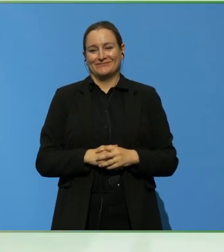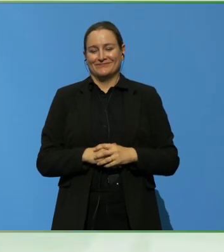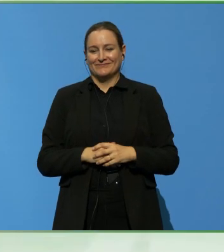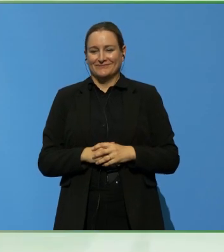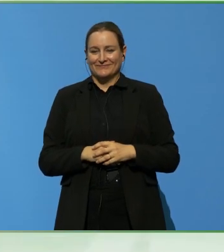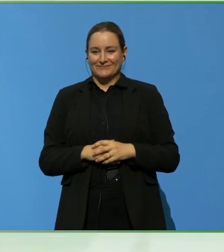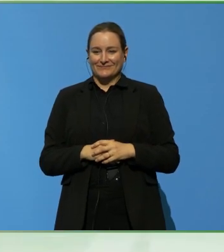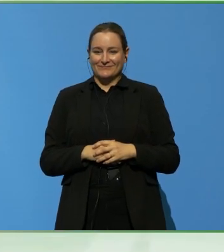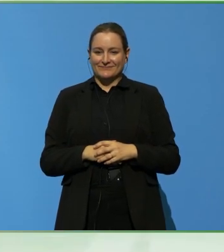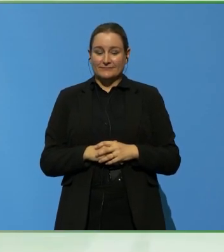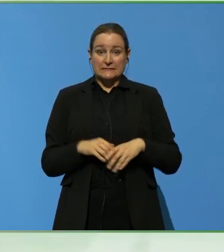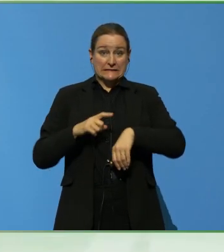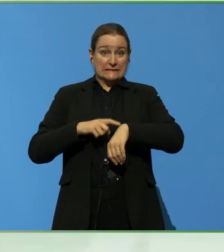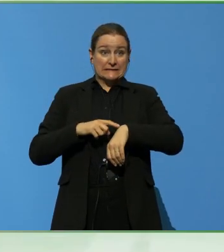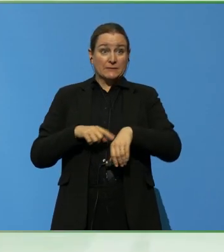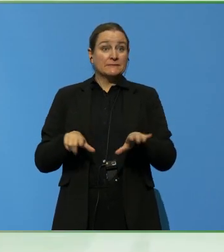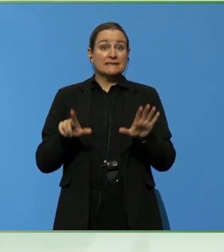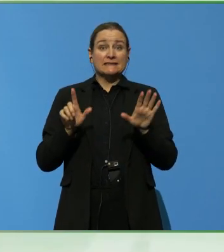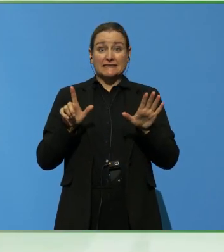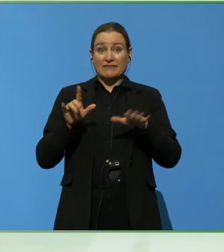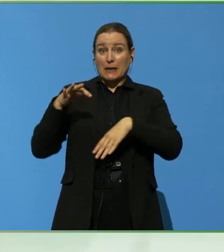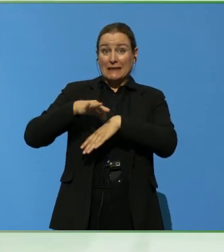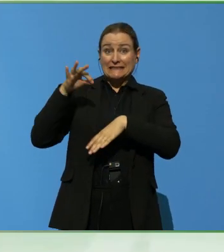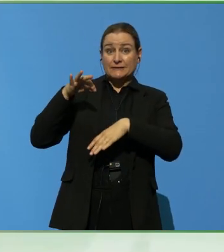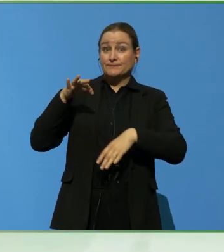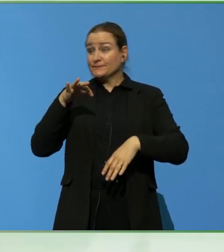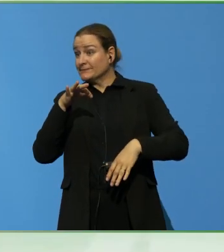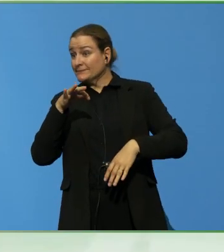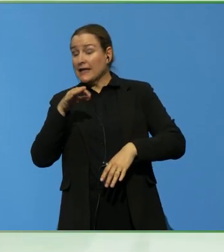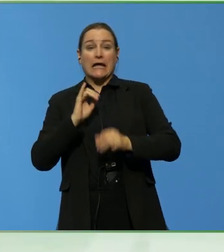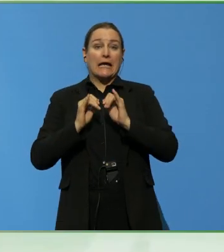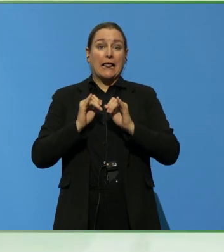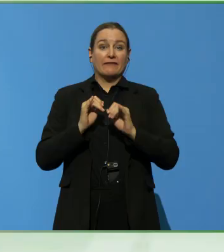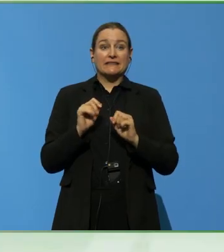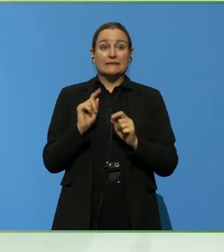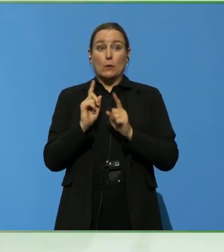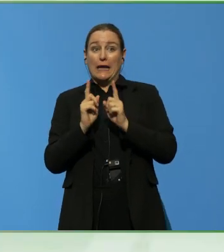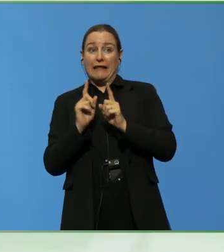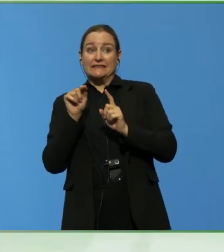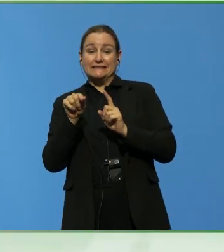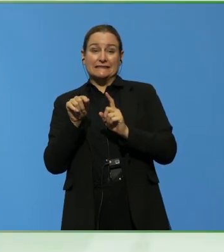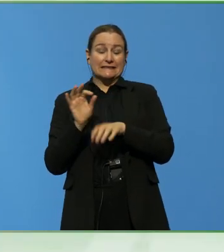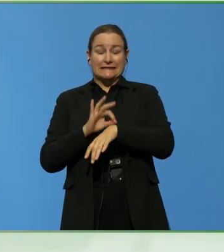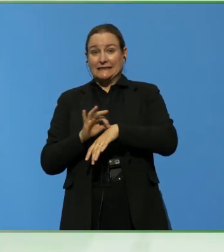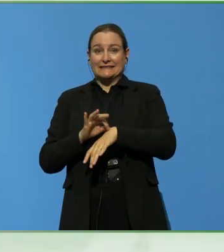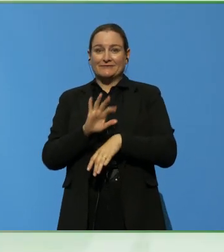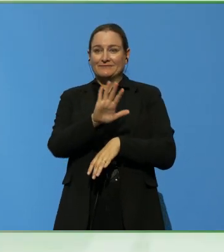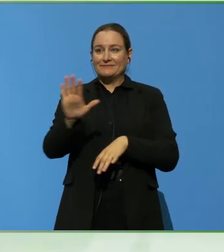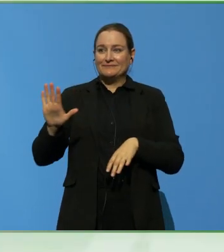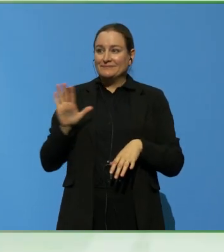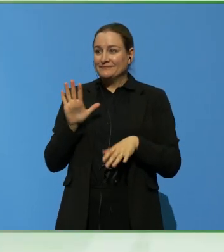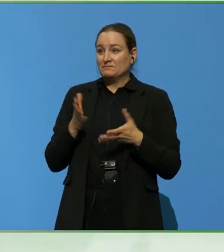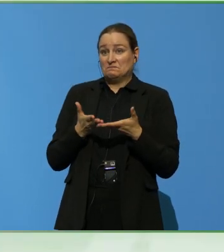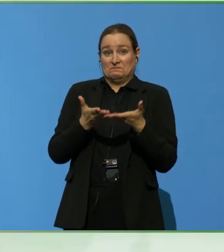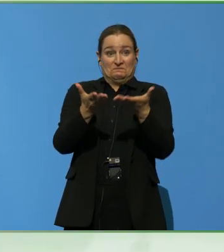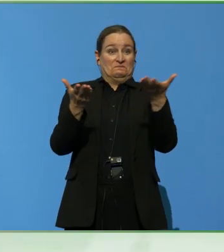So we have 7 minutes and 11 seconds left for our panel, and we wanted to open it up for questions that any of you may have. Is